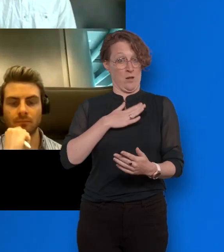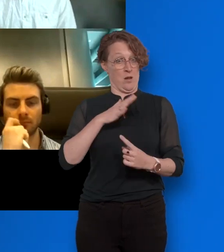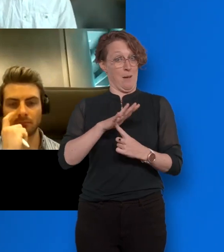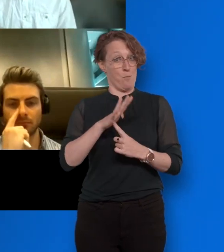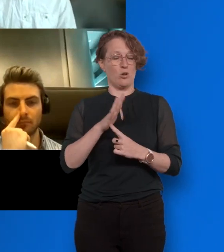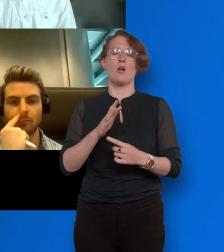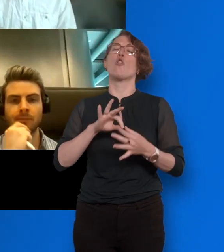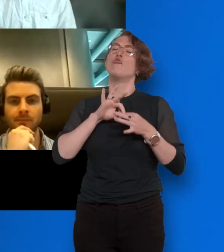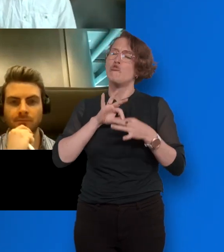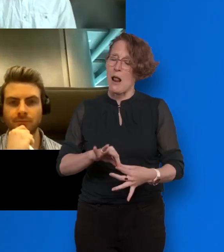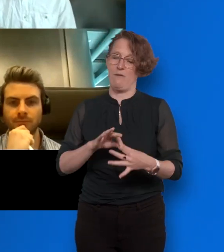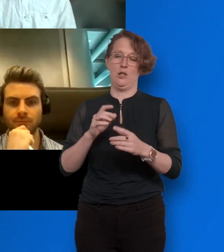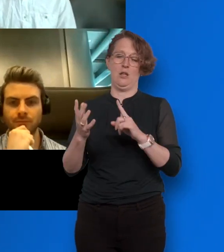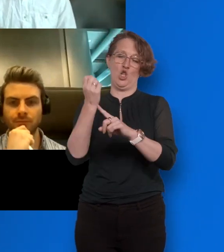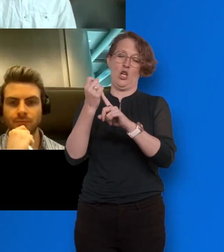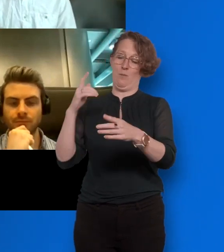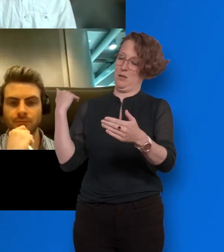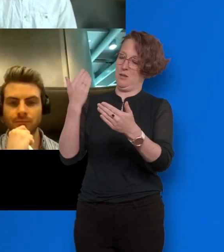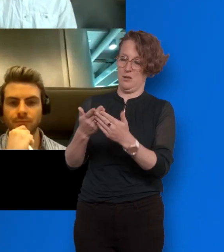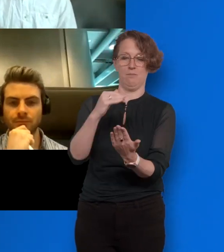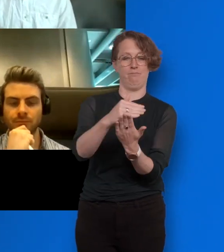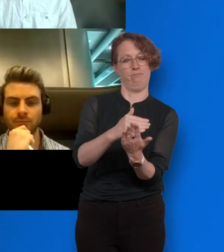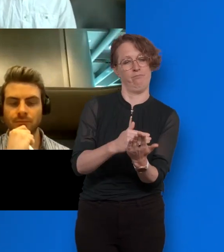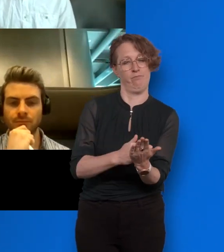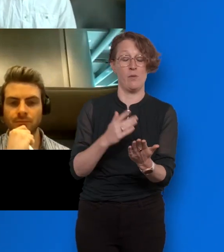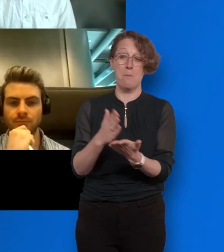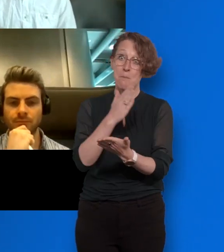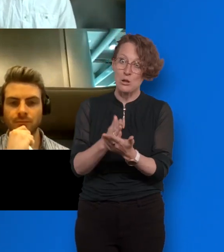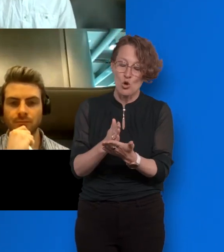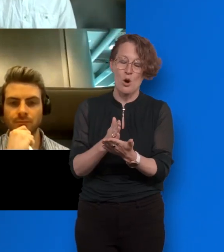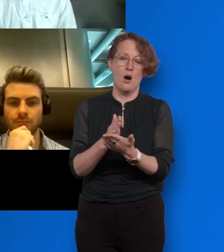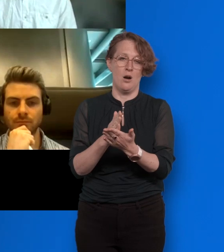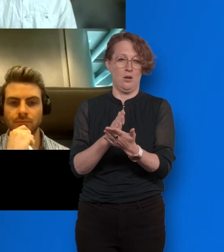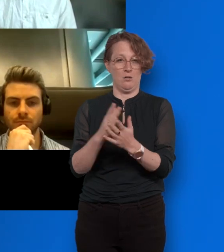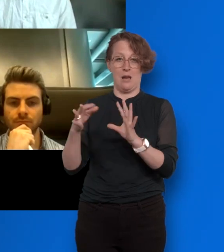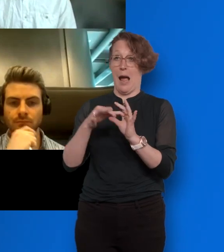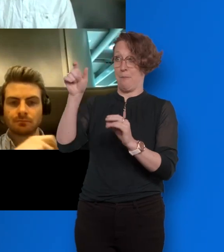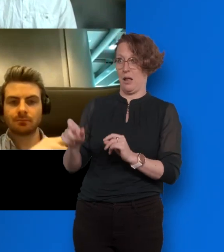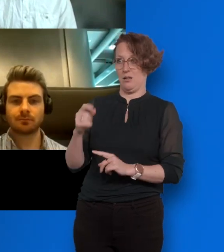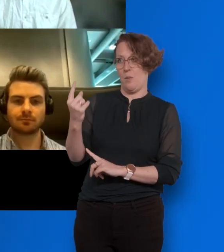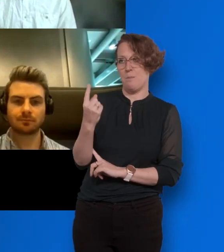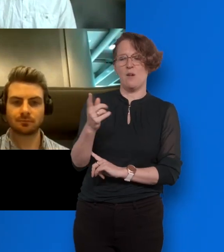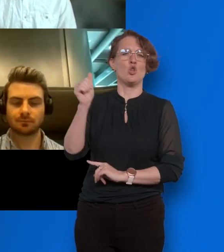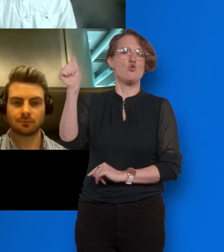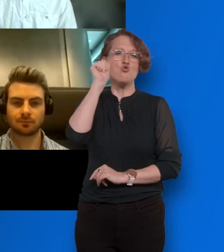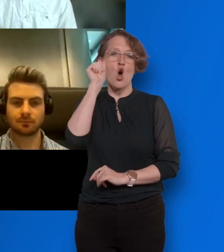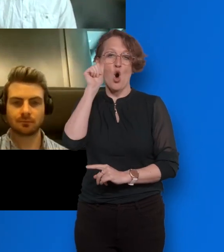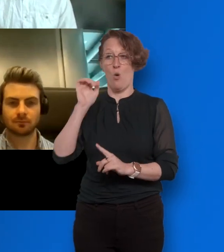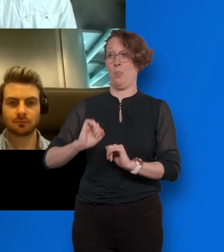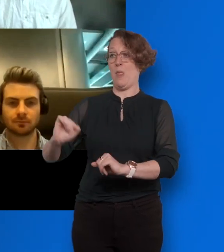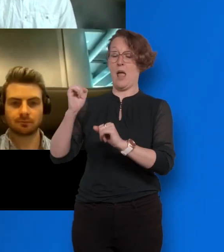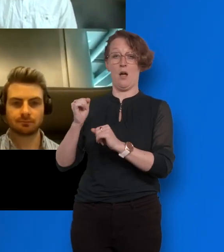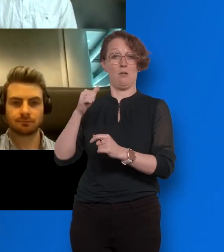relevant achievements, and making sure that the applicant is aware of how it fits to their